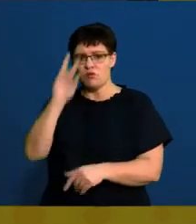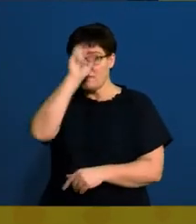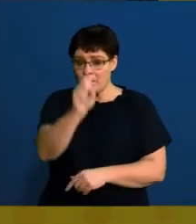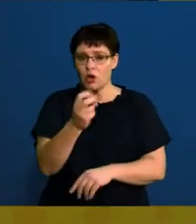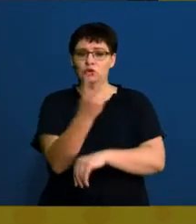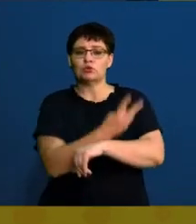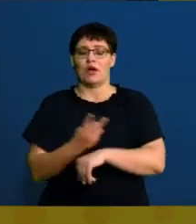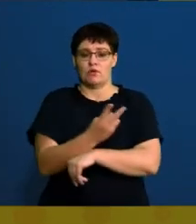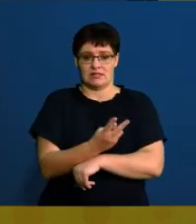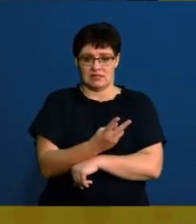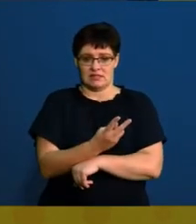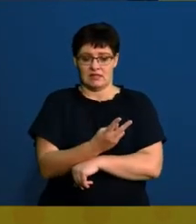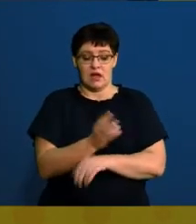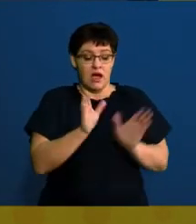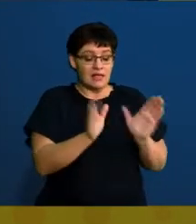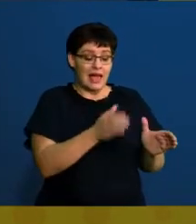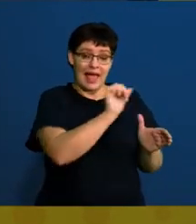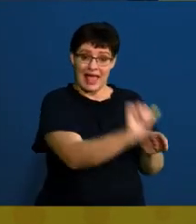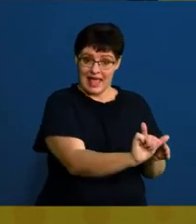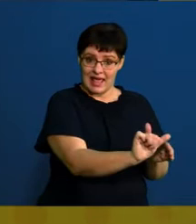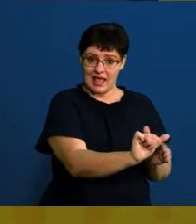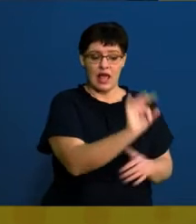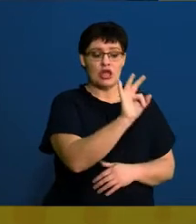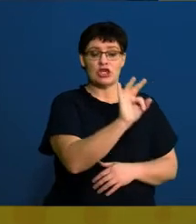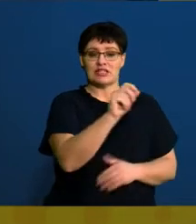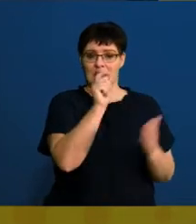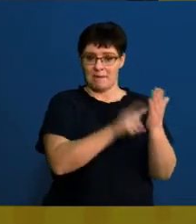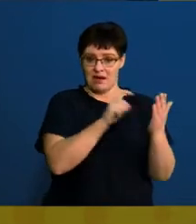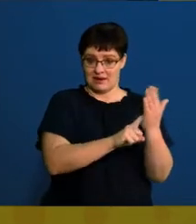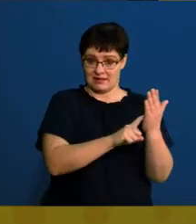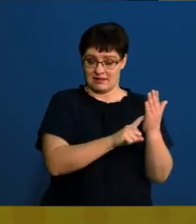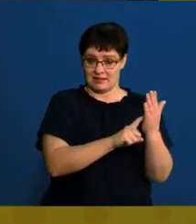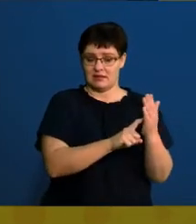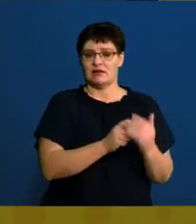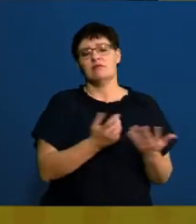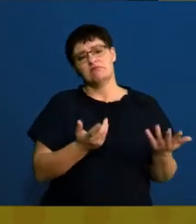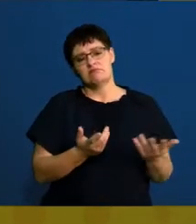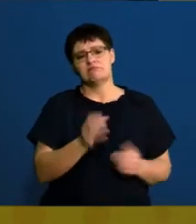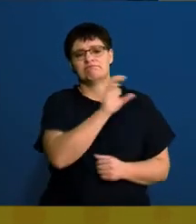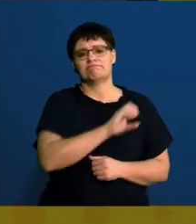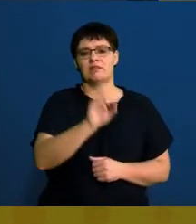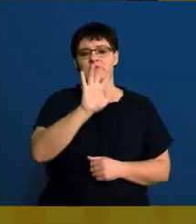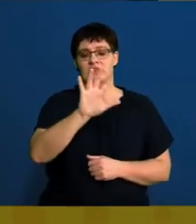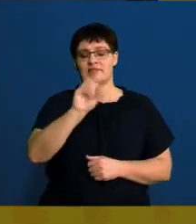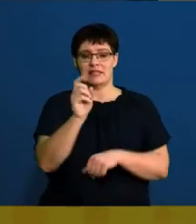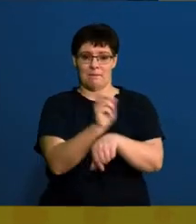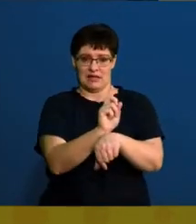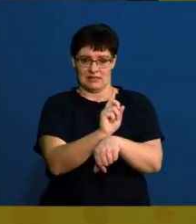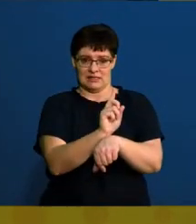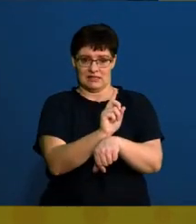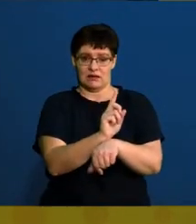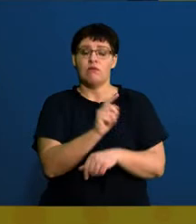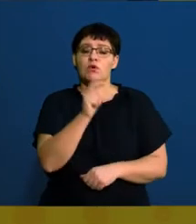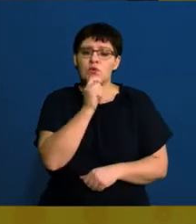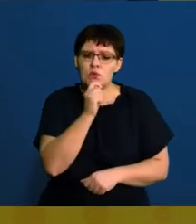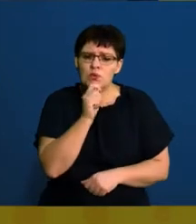hours. So section A is a 30-mark section, and you are allocated 15 minutes. You need to utilize